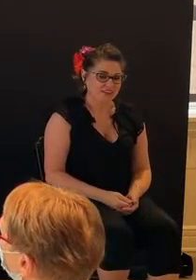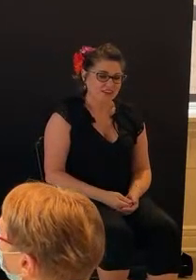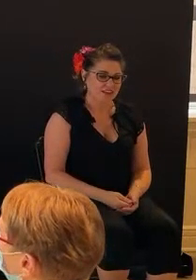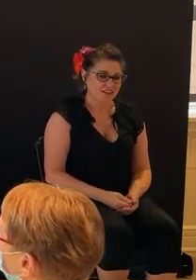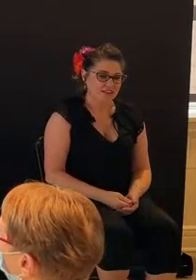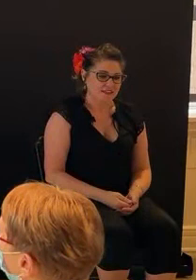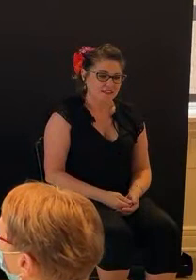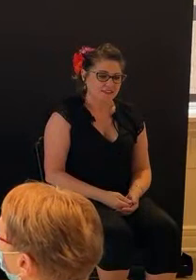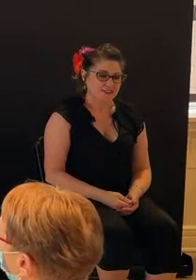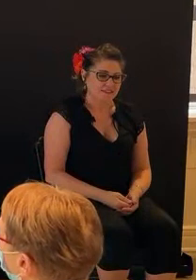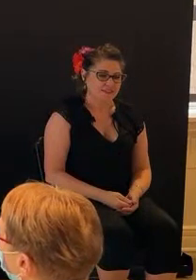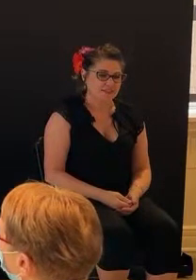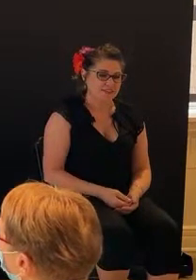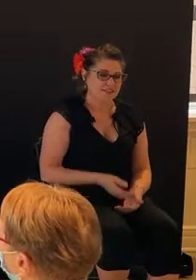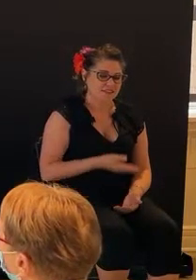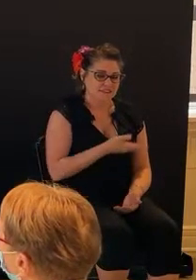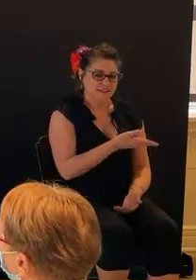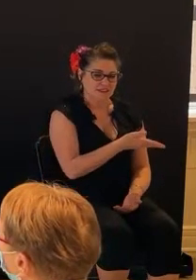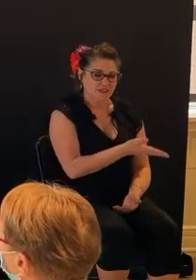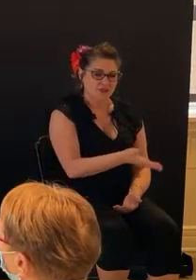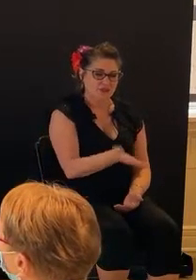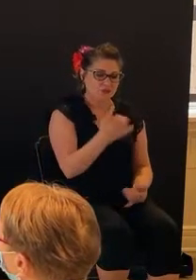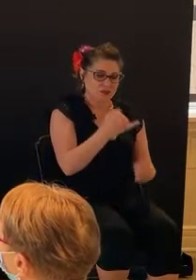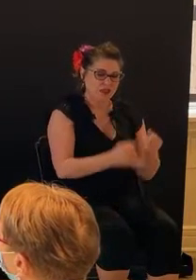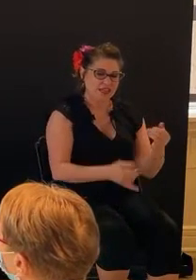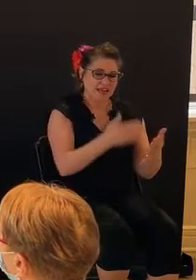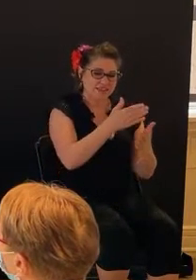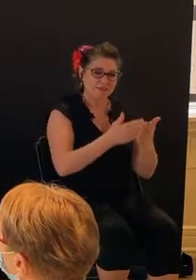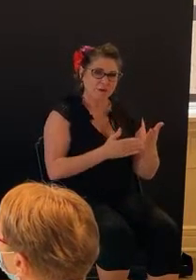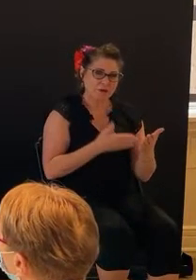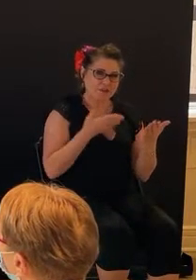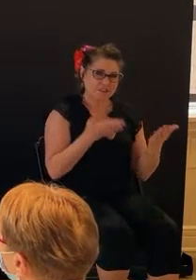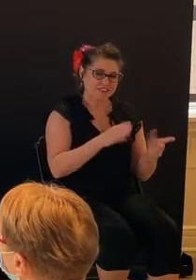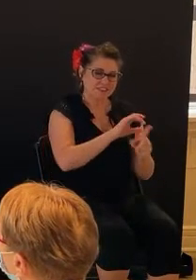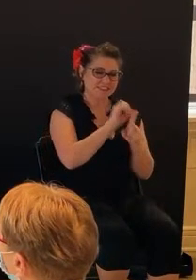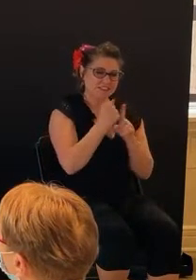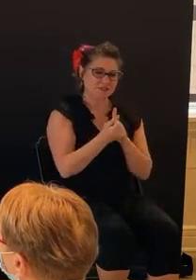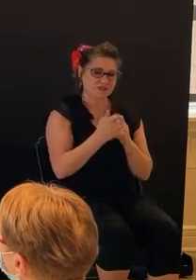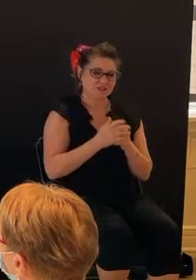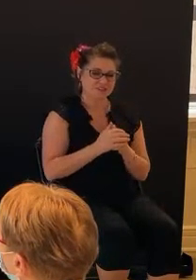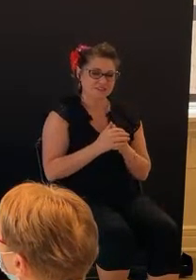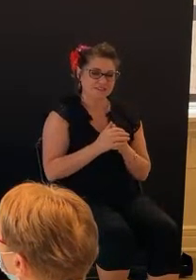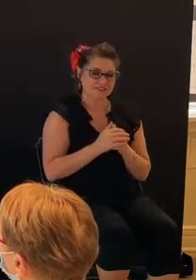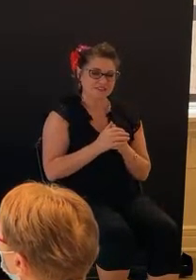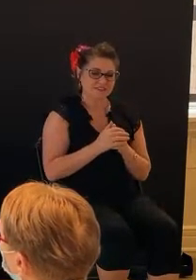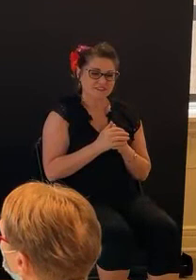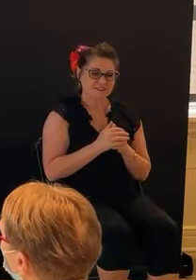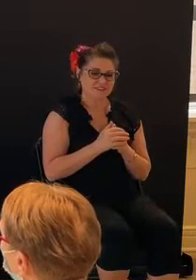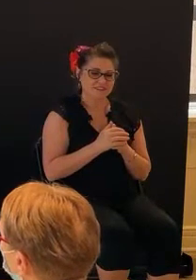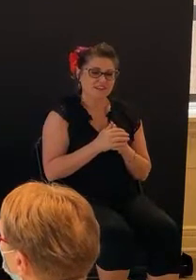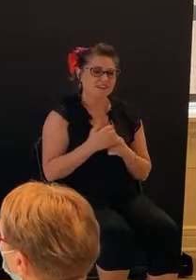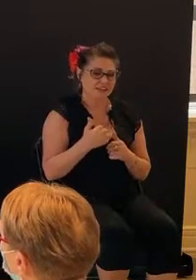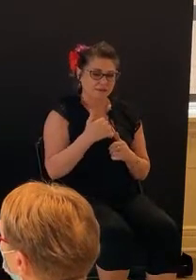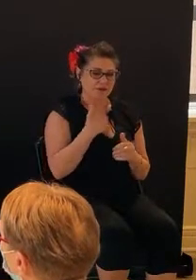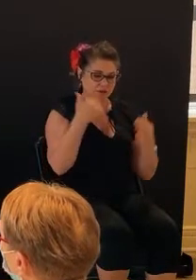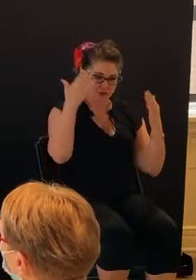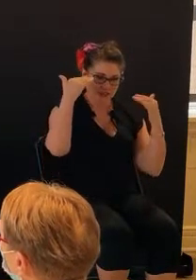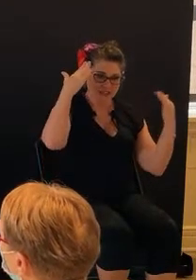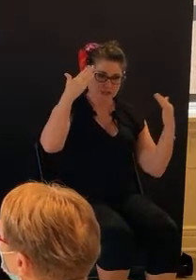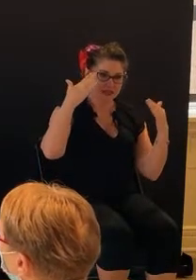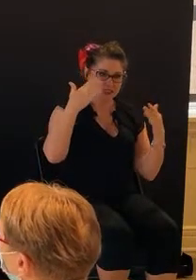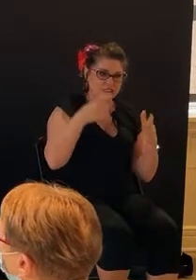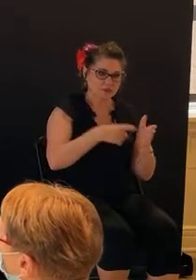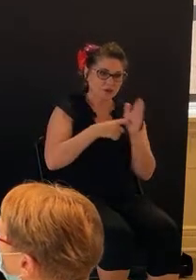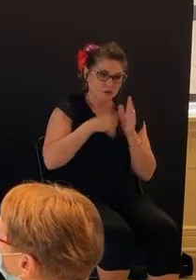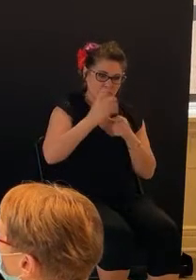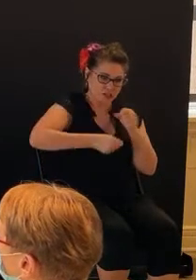sort of last sort of components of assembly where, you know, where folks expected, where ecologists expected these things to take years, are now sort